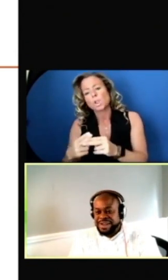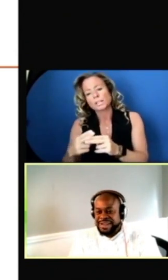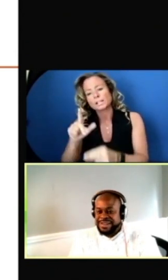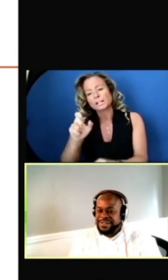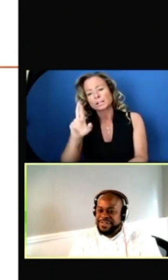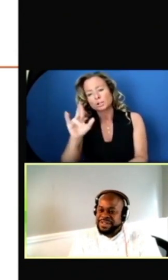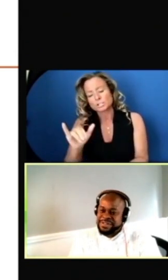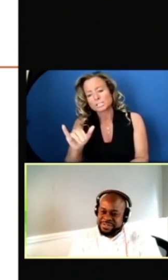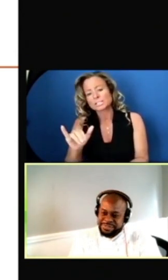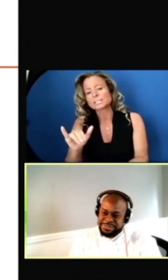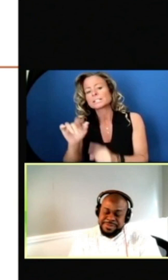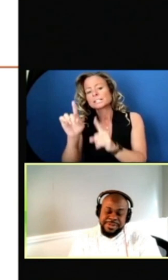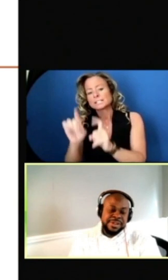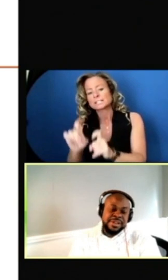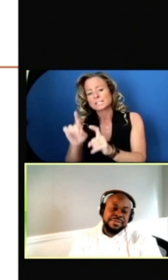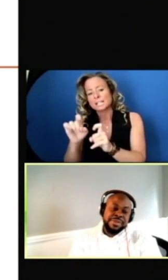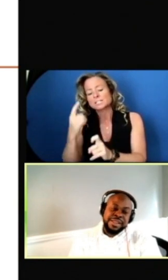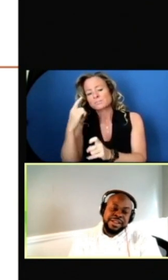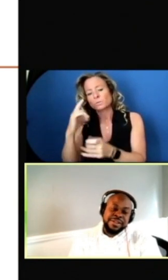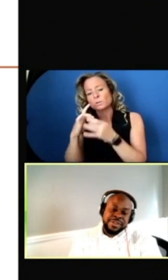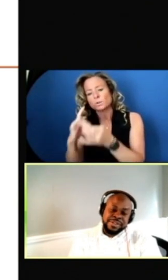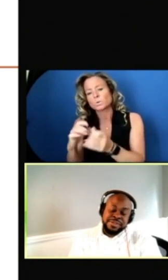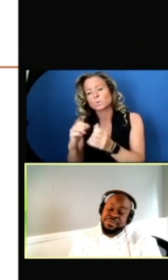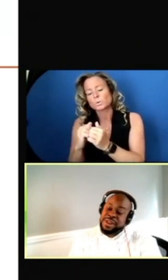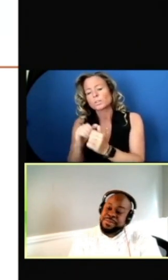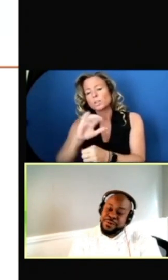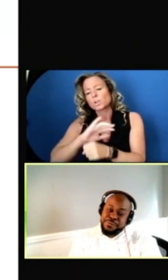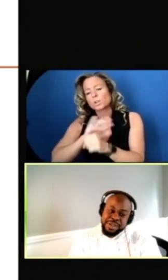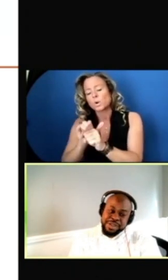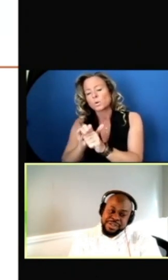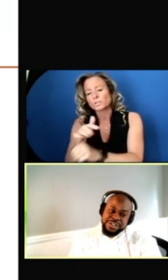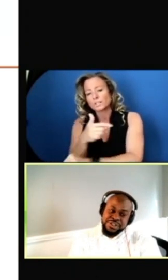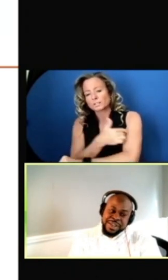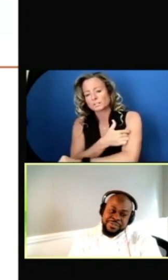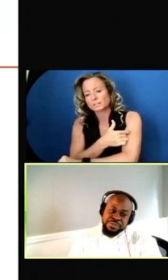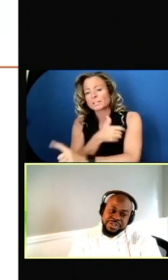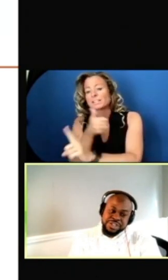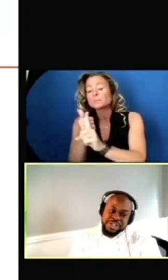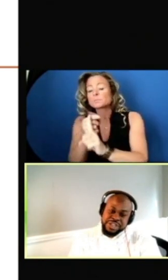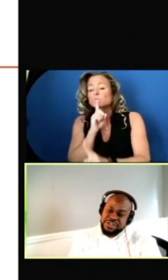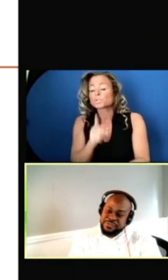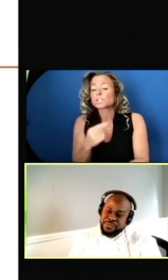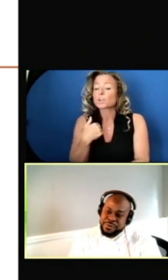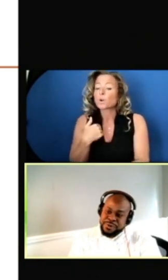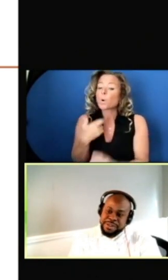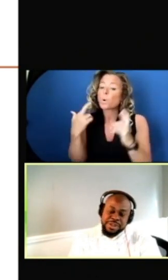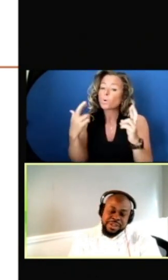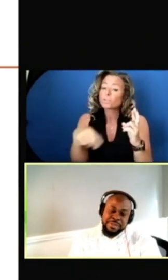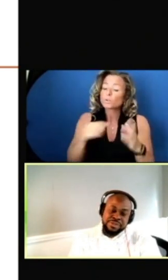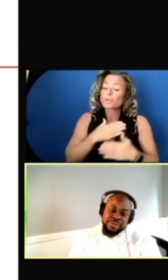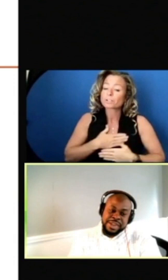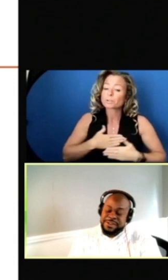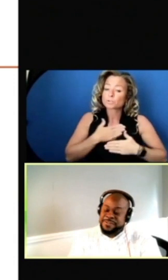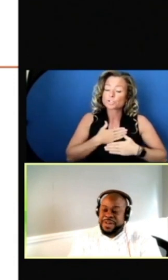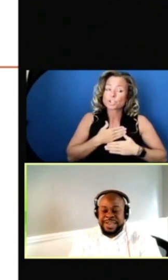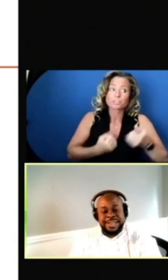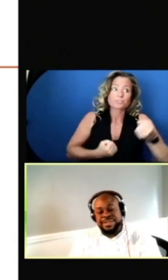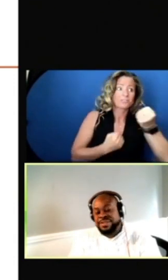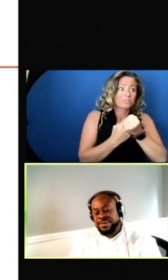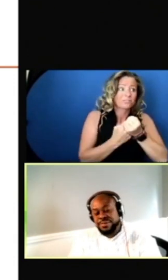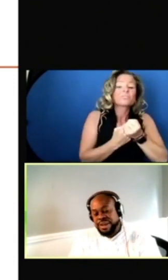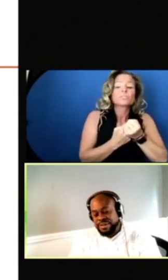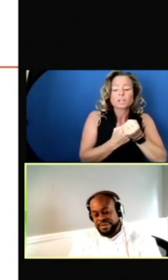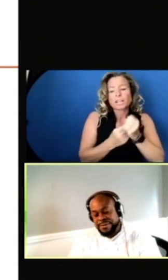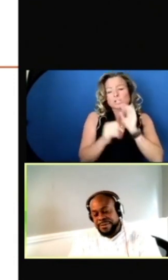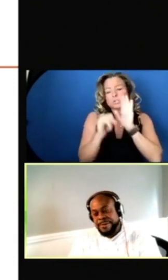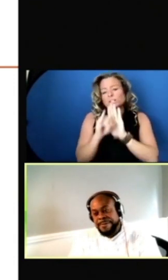access to COVID-19 vaccines. By the end of this, what I am hoping is that you'll have an appreciation for and be able to identify at